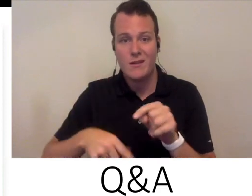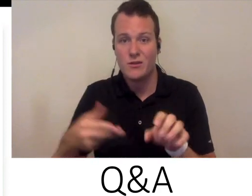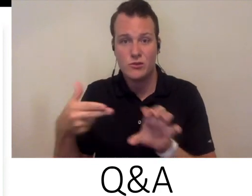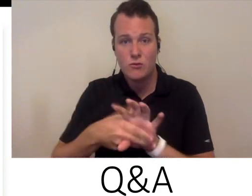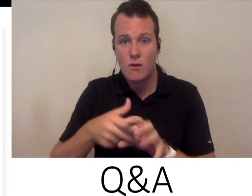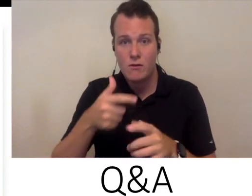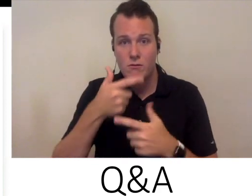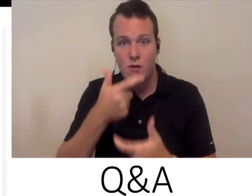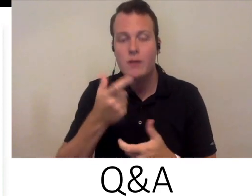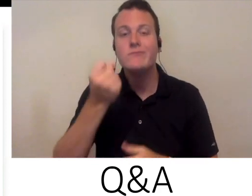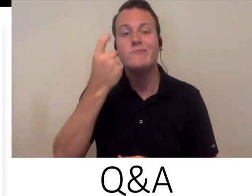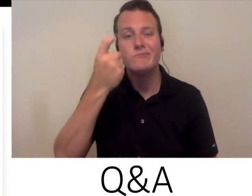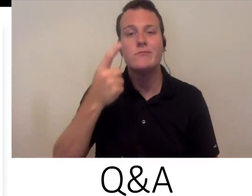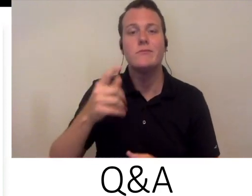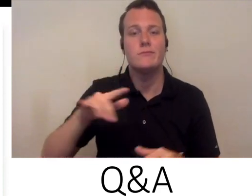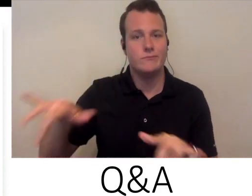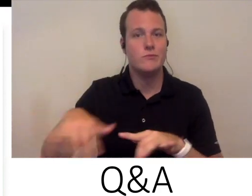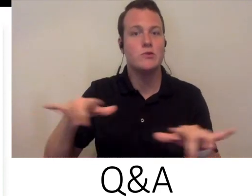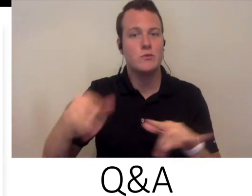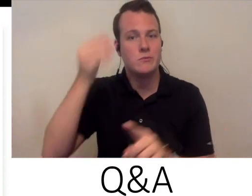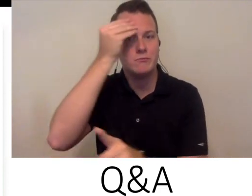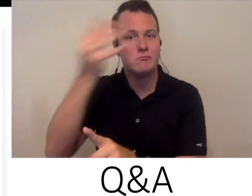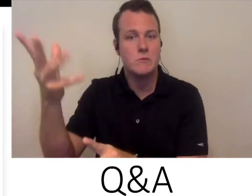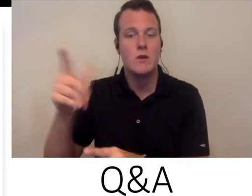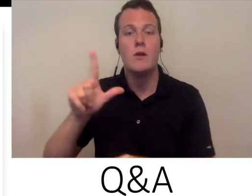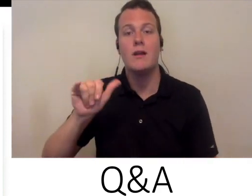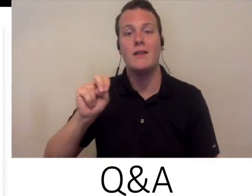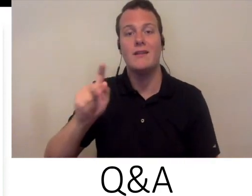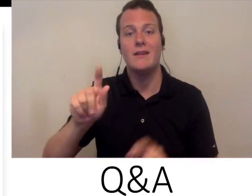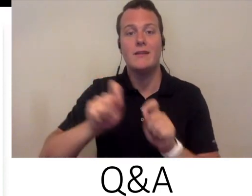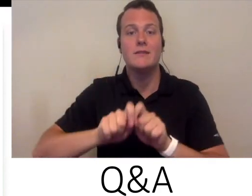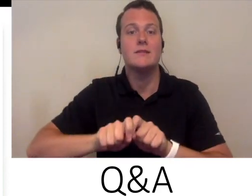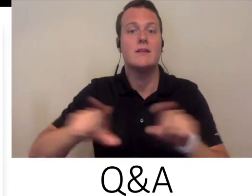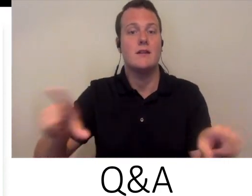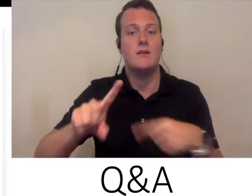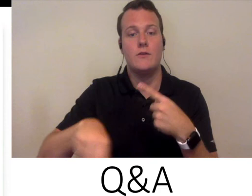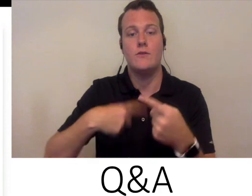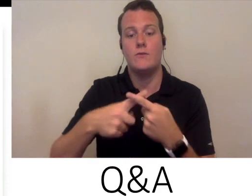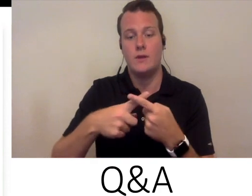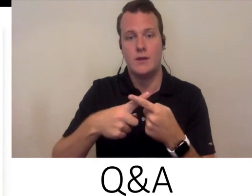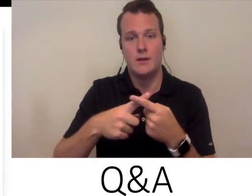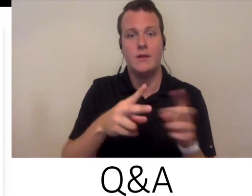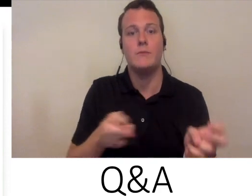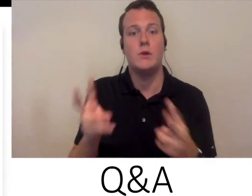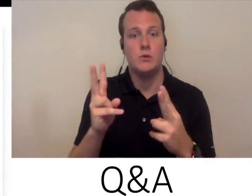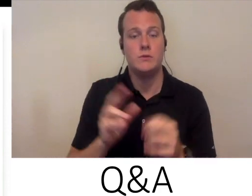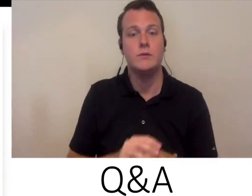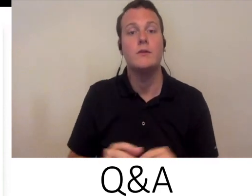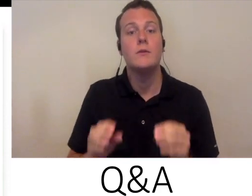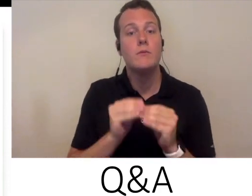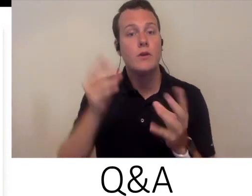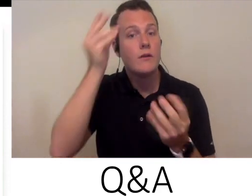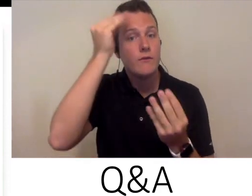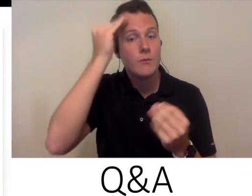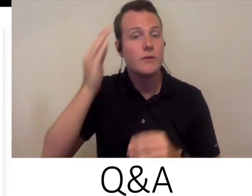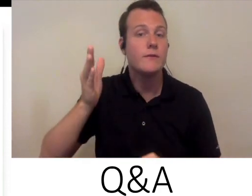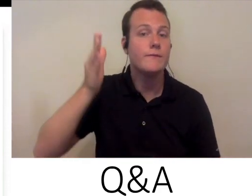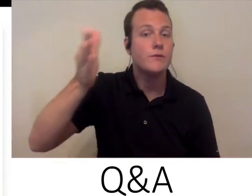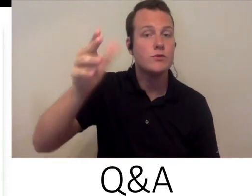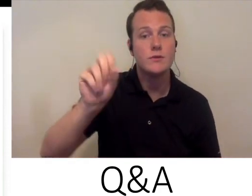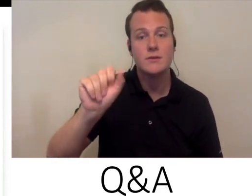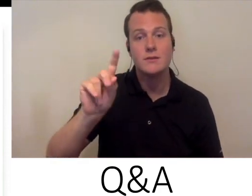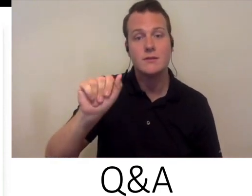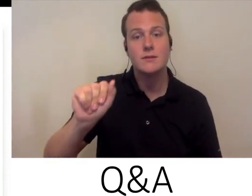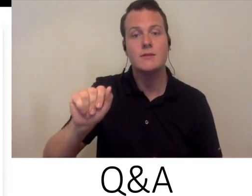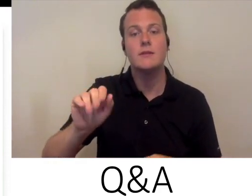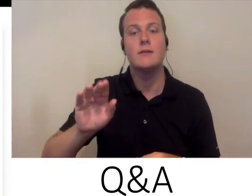has been recorded. We will send a link out to attendees after the recording is posted. For more information about future SATA practice management webinars and